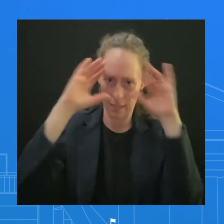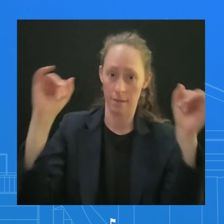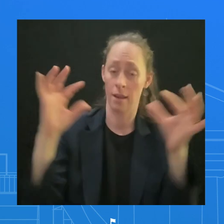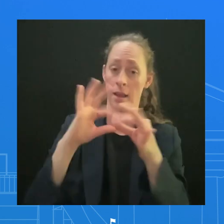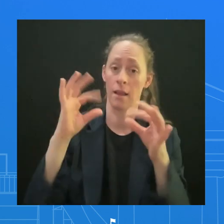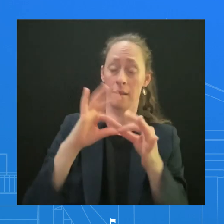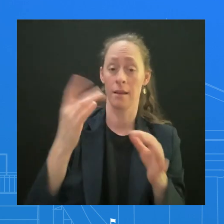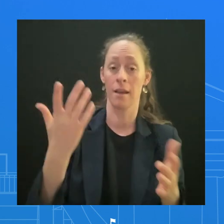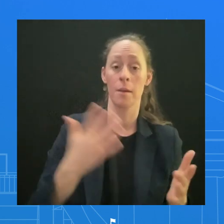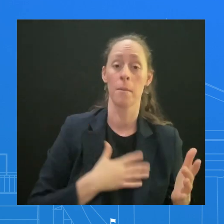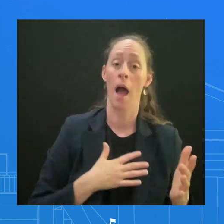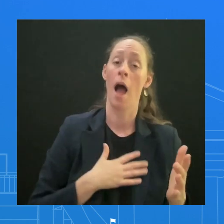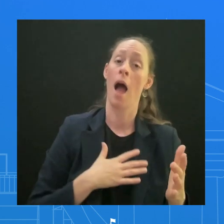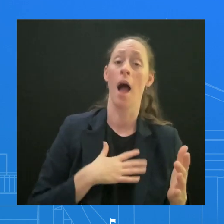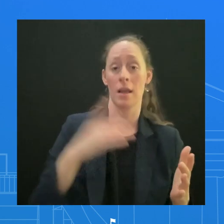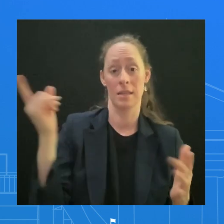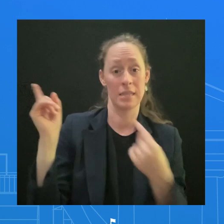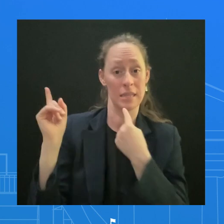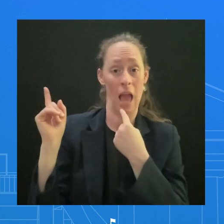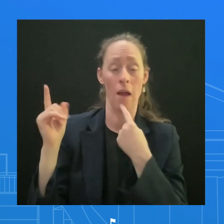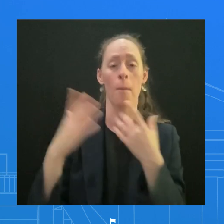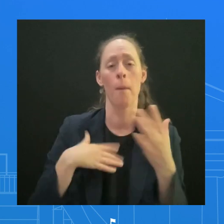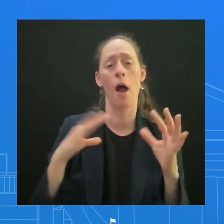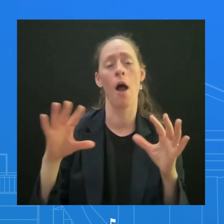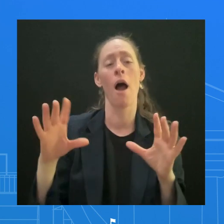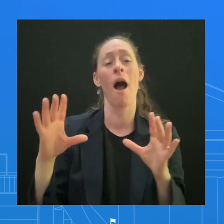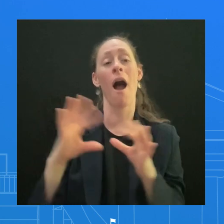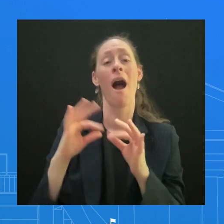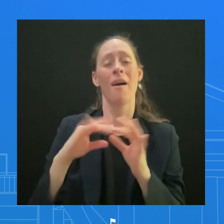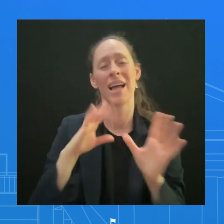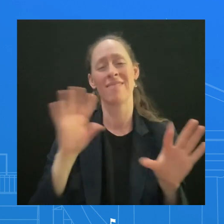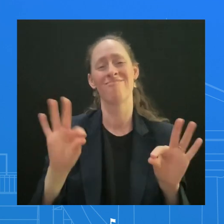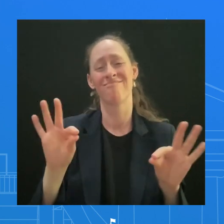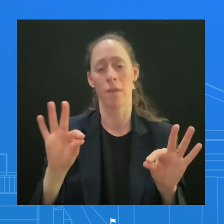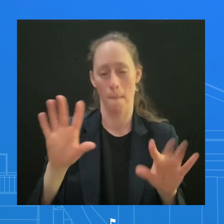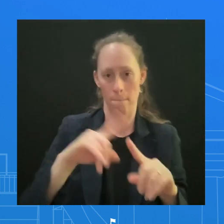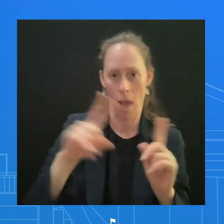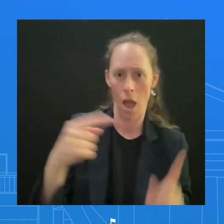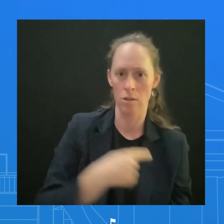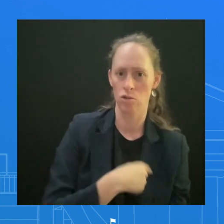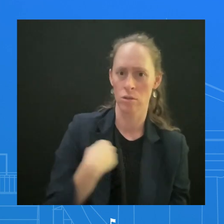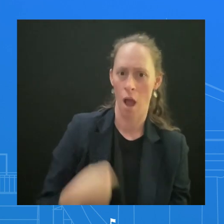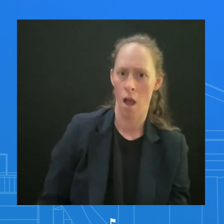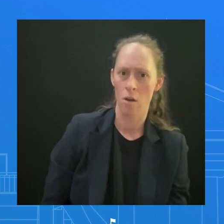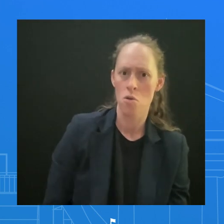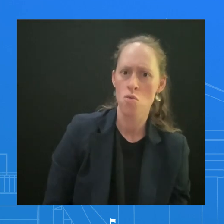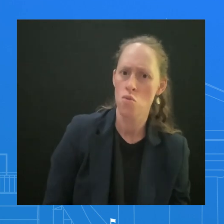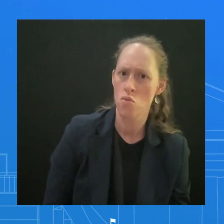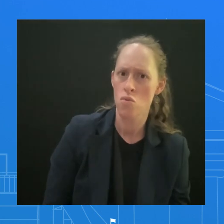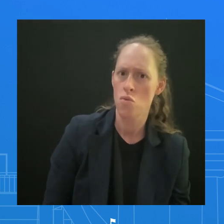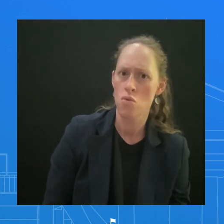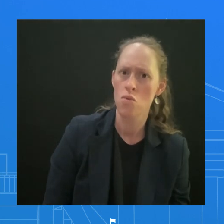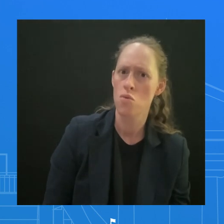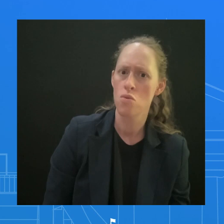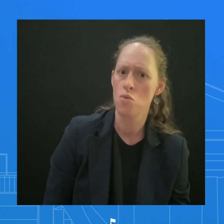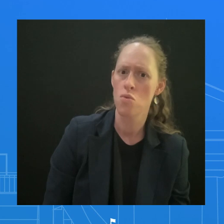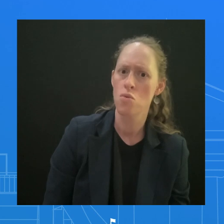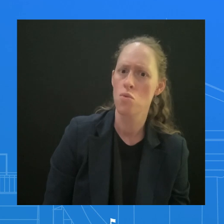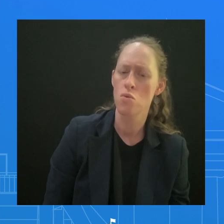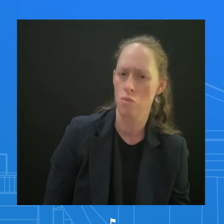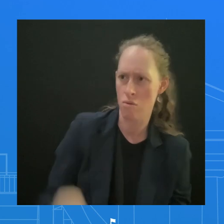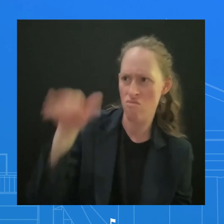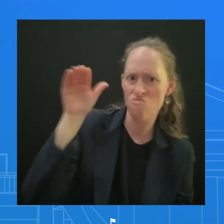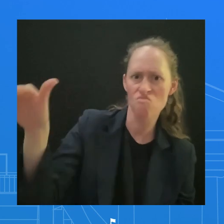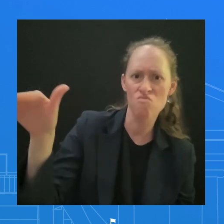the U.S. ambassador in Beijing a consequence? If démarches issued by nations against other nations were some